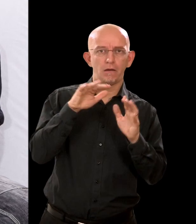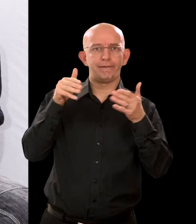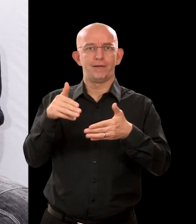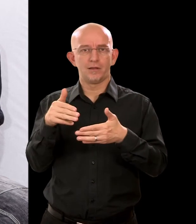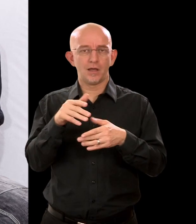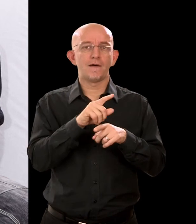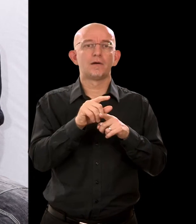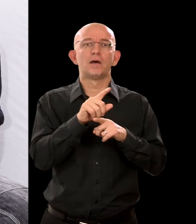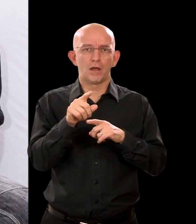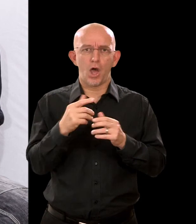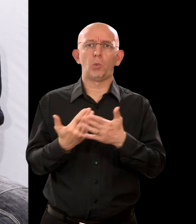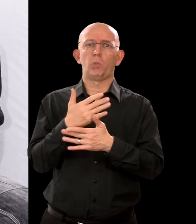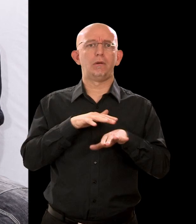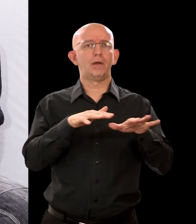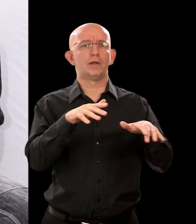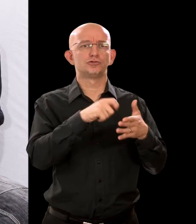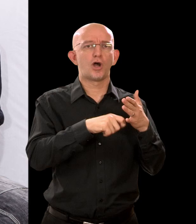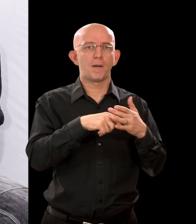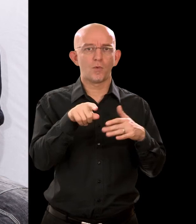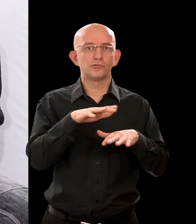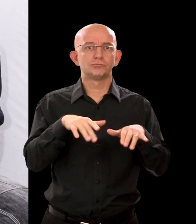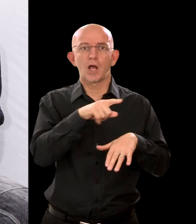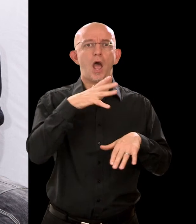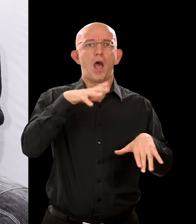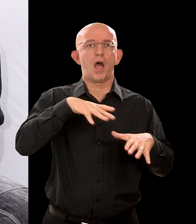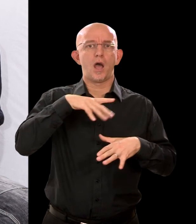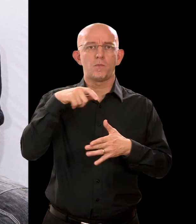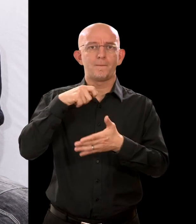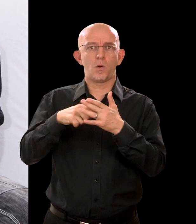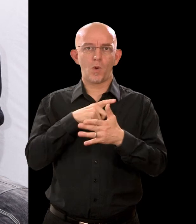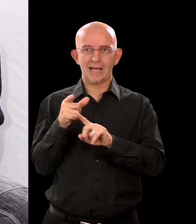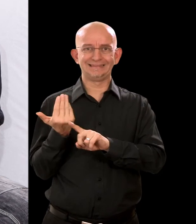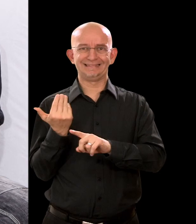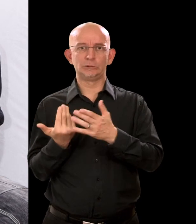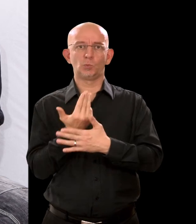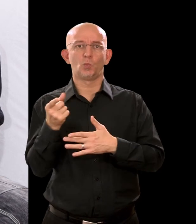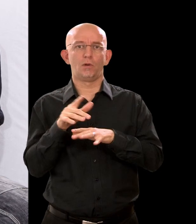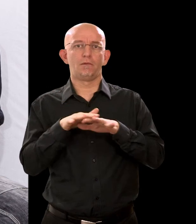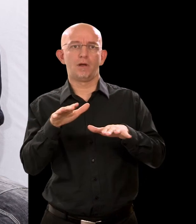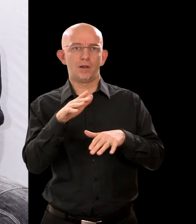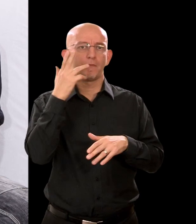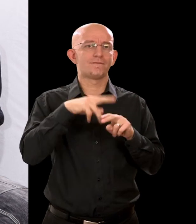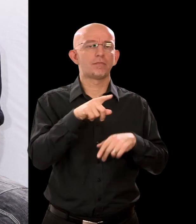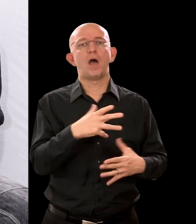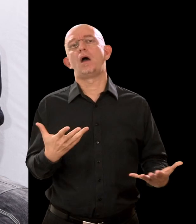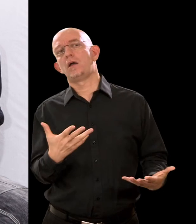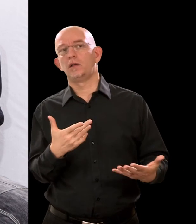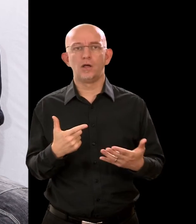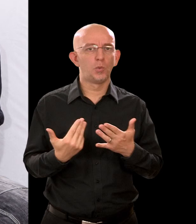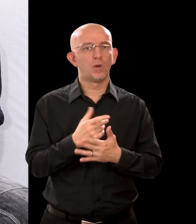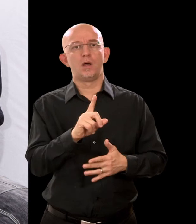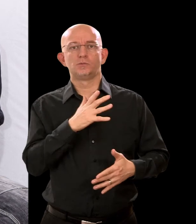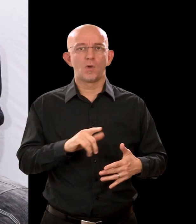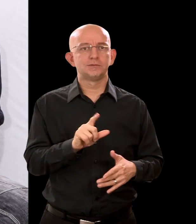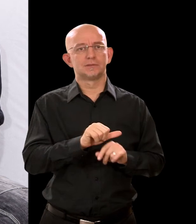probably in a few weeks or after that figure would be in the shops. So all the kids would want that figure because it was the latest, coolest one, and all the parents would despair and just